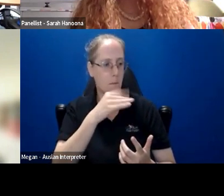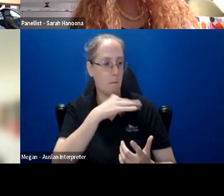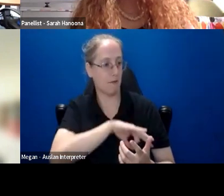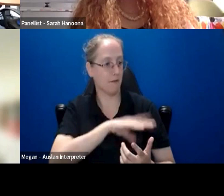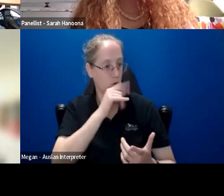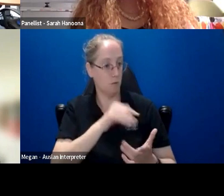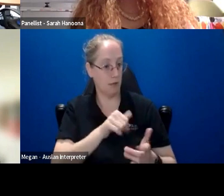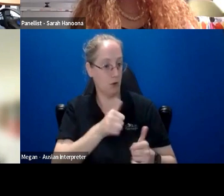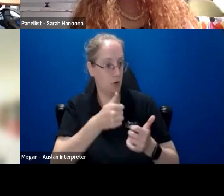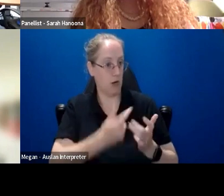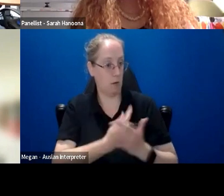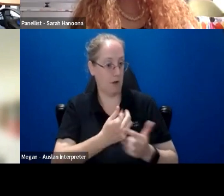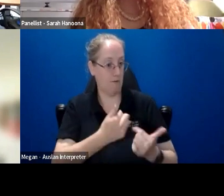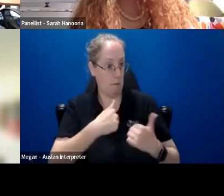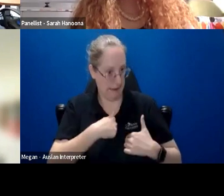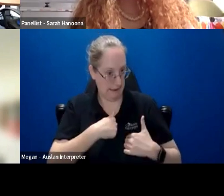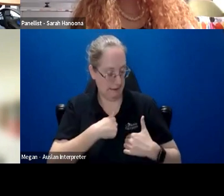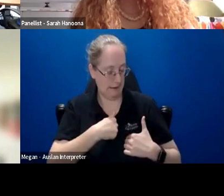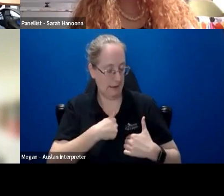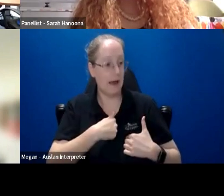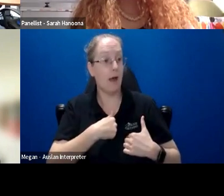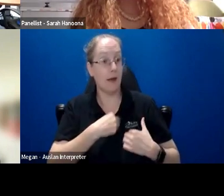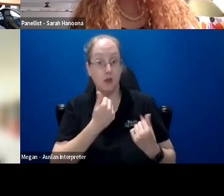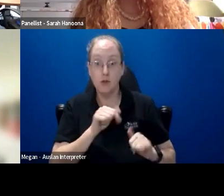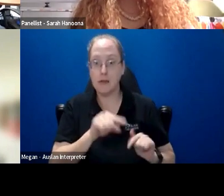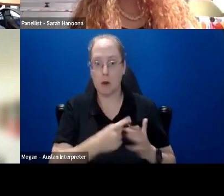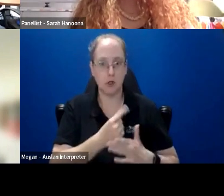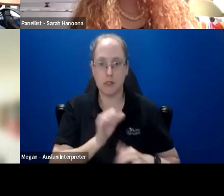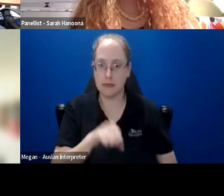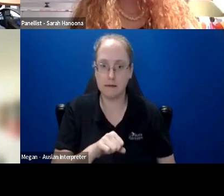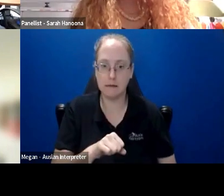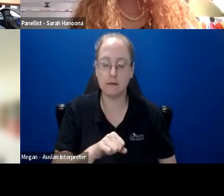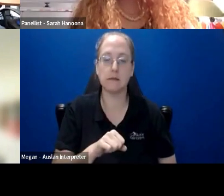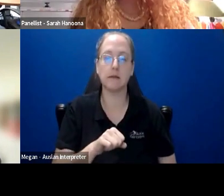you, then take that opportunity and